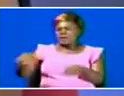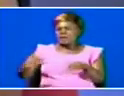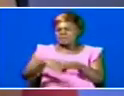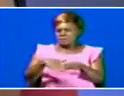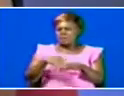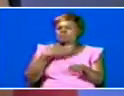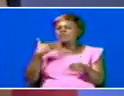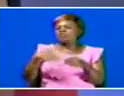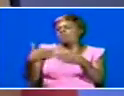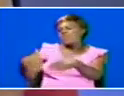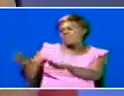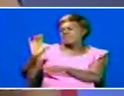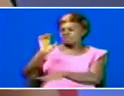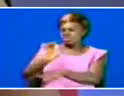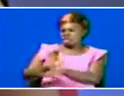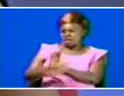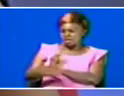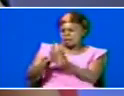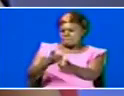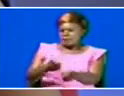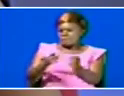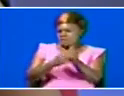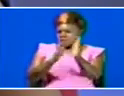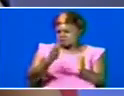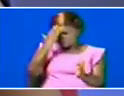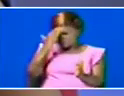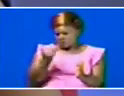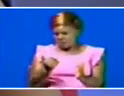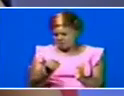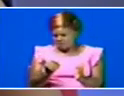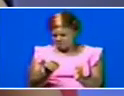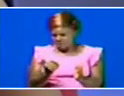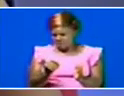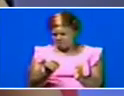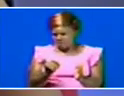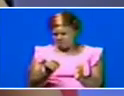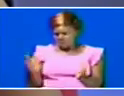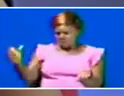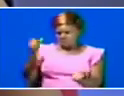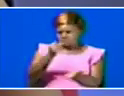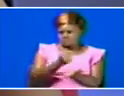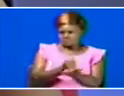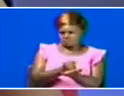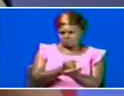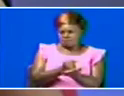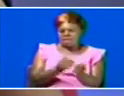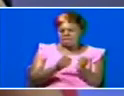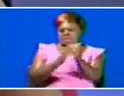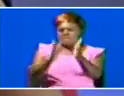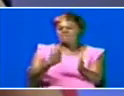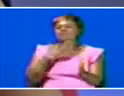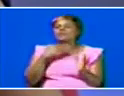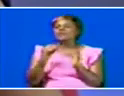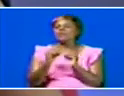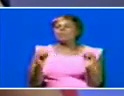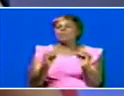to leave the church. The faithful have accused the leadership of the Anglican Church of Kenya of appointing unwanted leaders. Here's